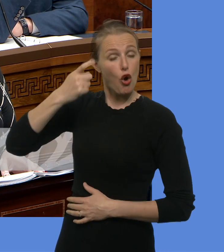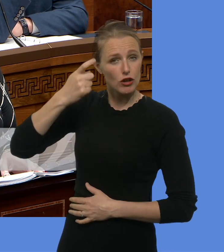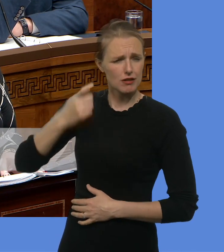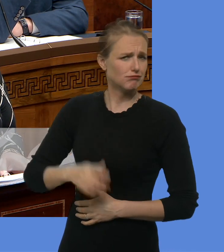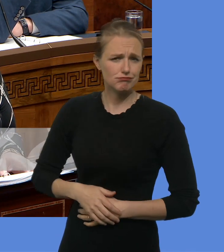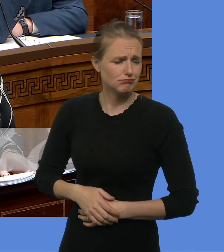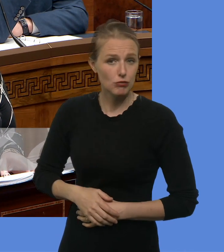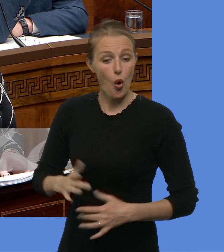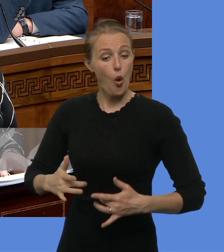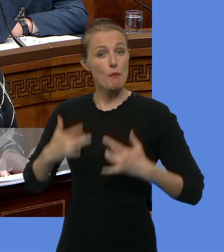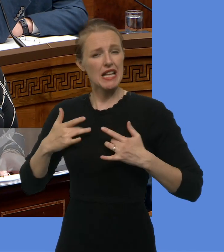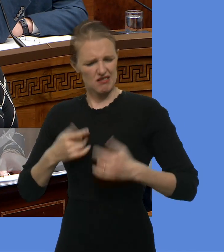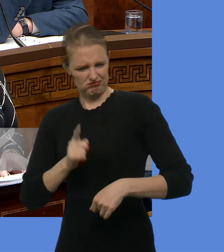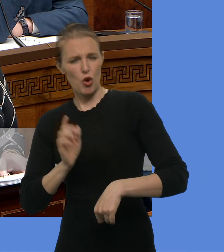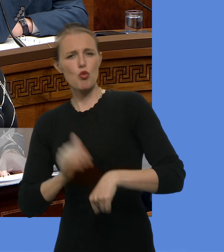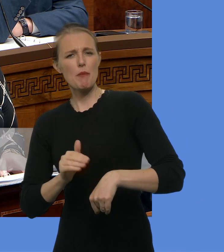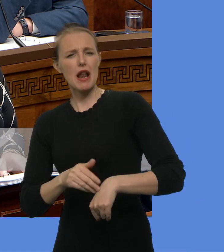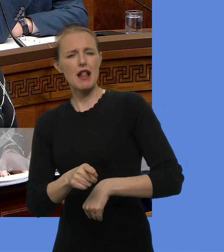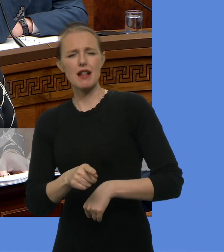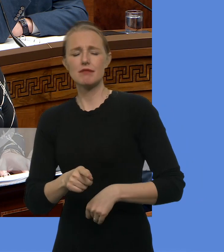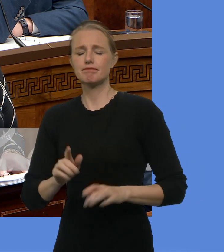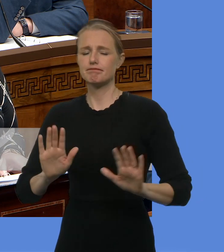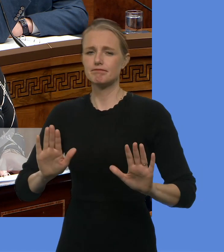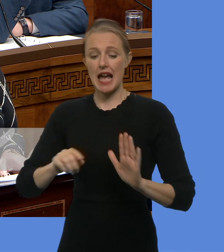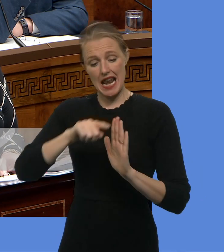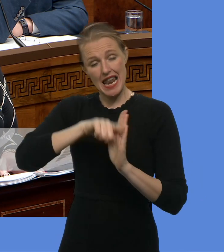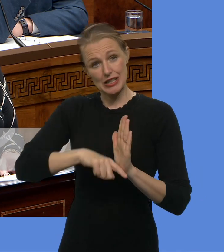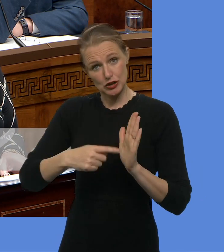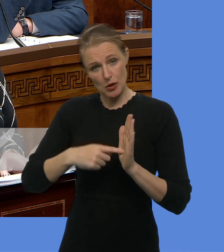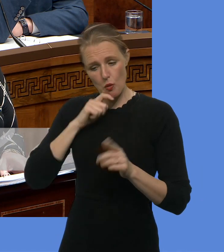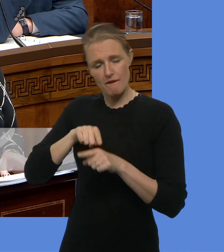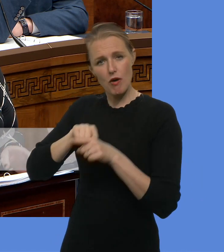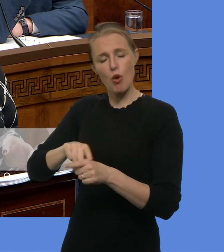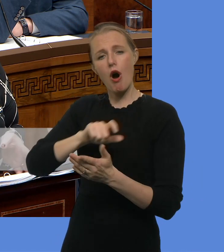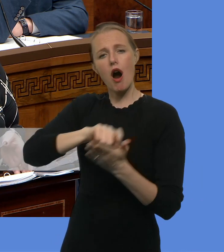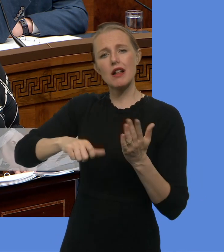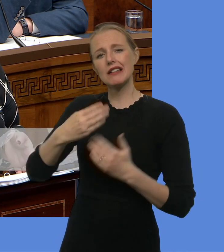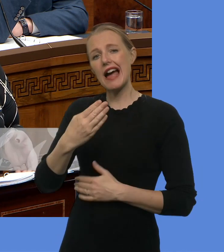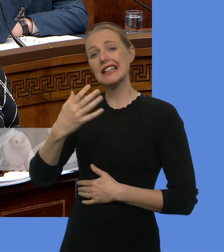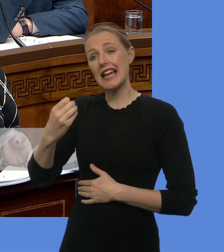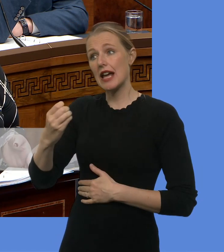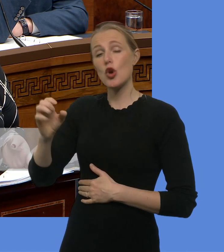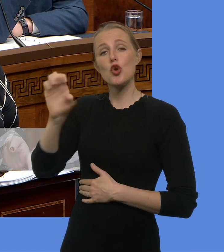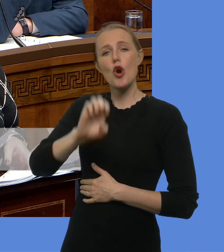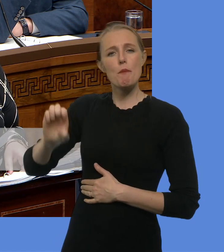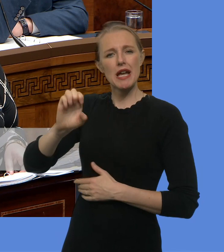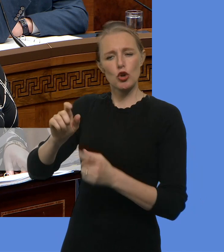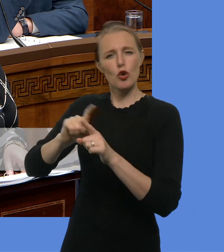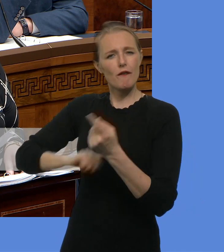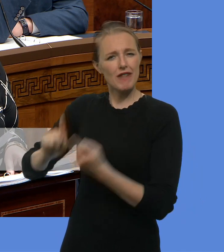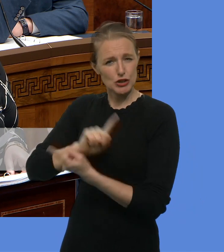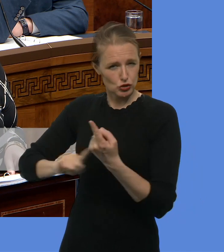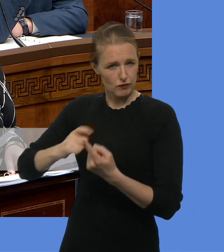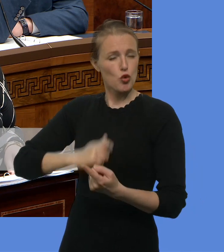criminalise opinion. Any legislation will be developed in accordance with Articles 9 and 10 of the European Convention on Human Rights, and as